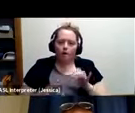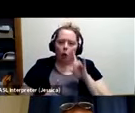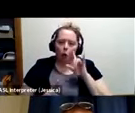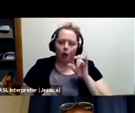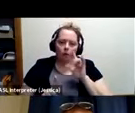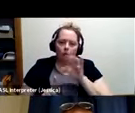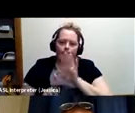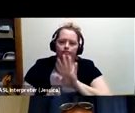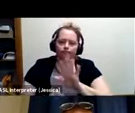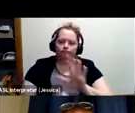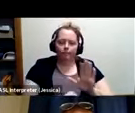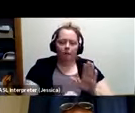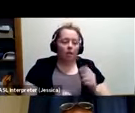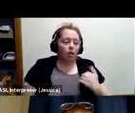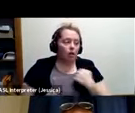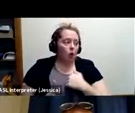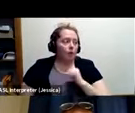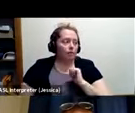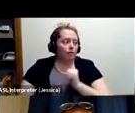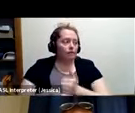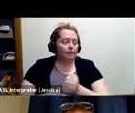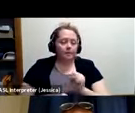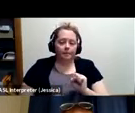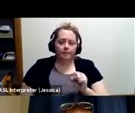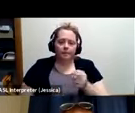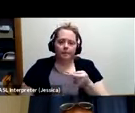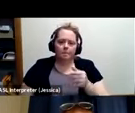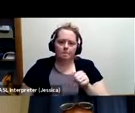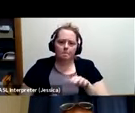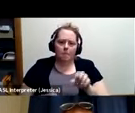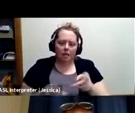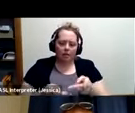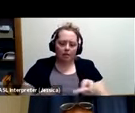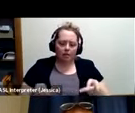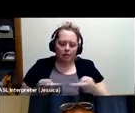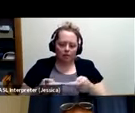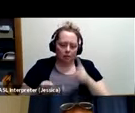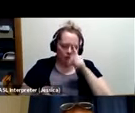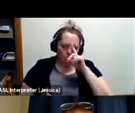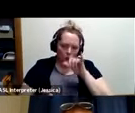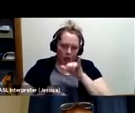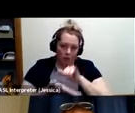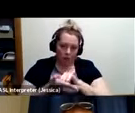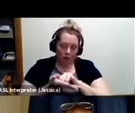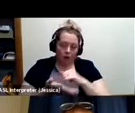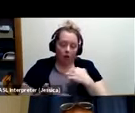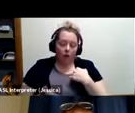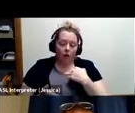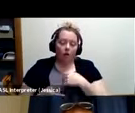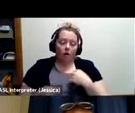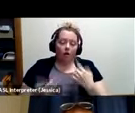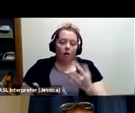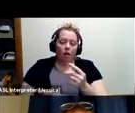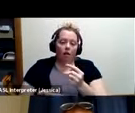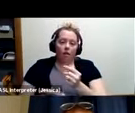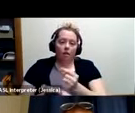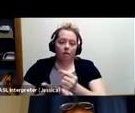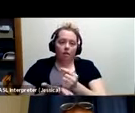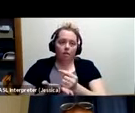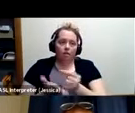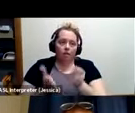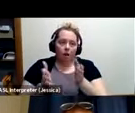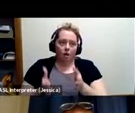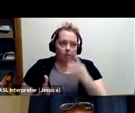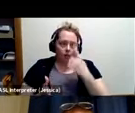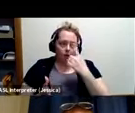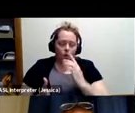that and bringing aboard therapists to our team to be able to virtually talk to trans